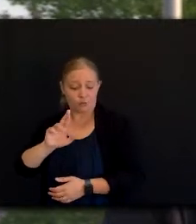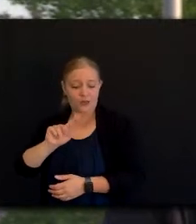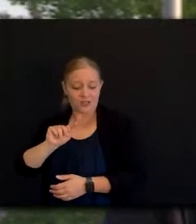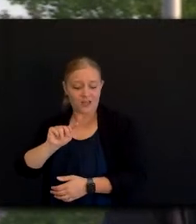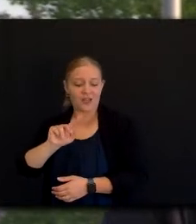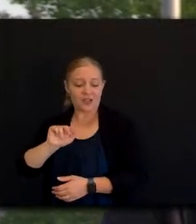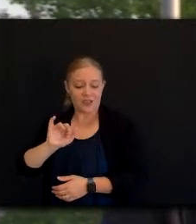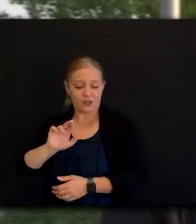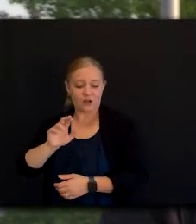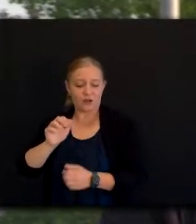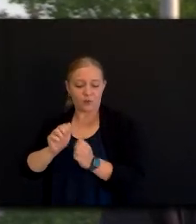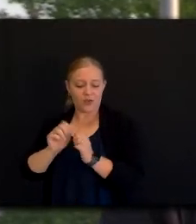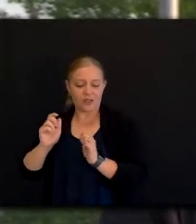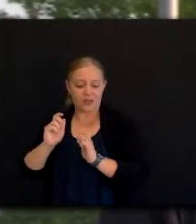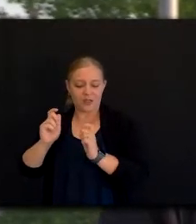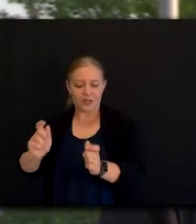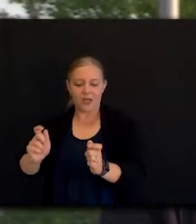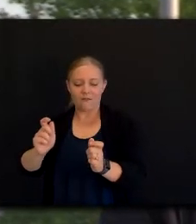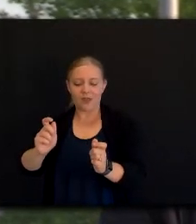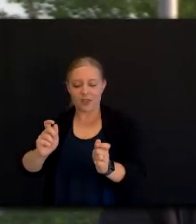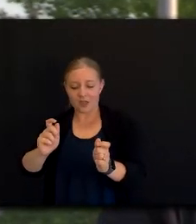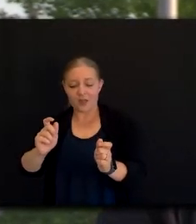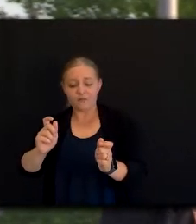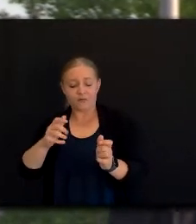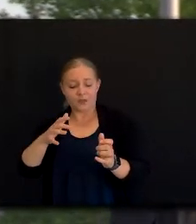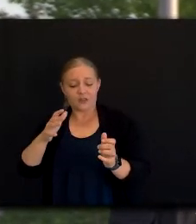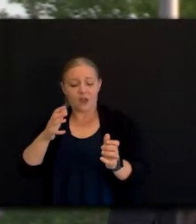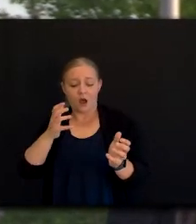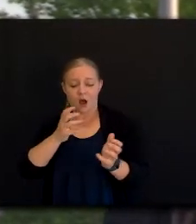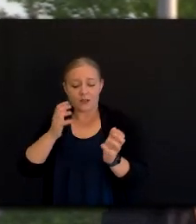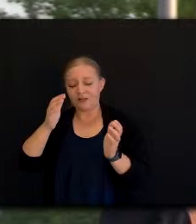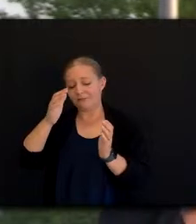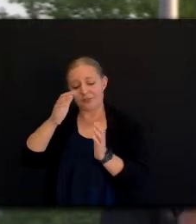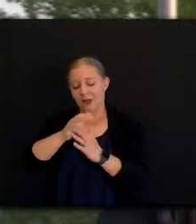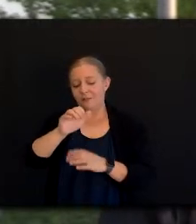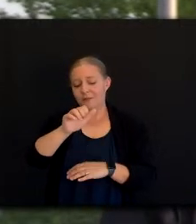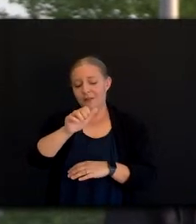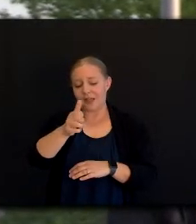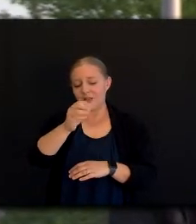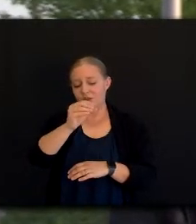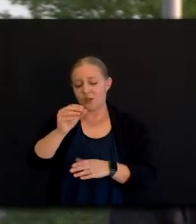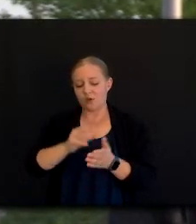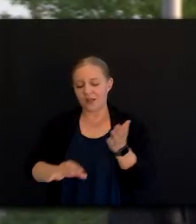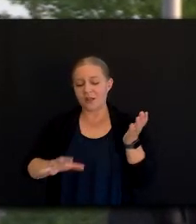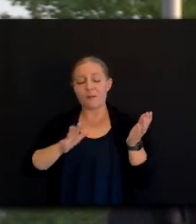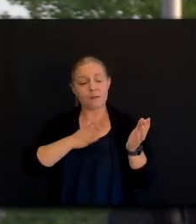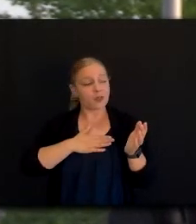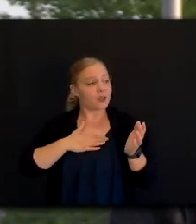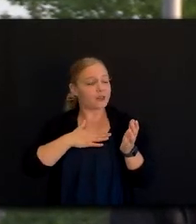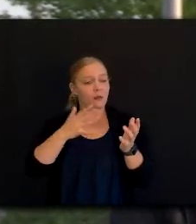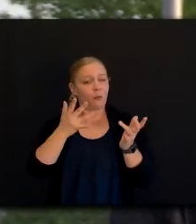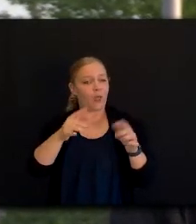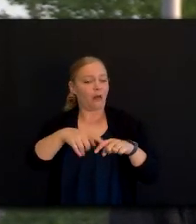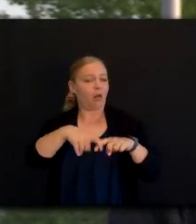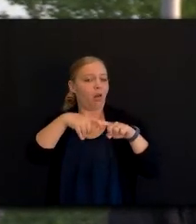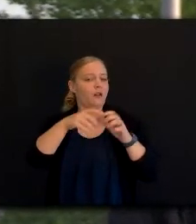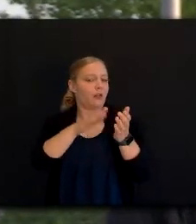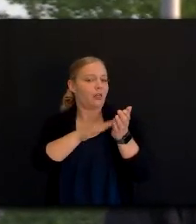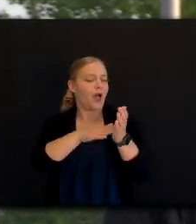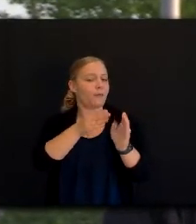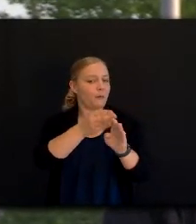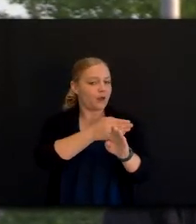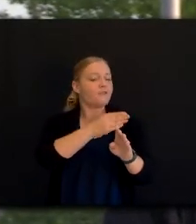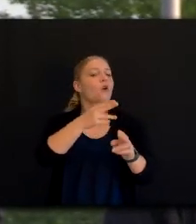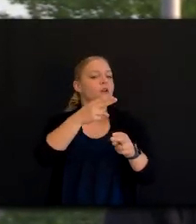outstanding achievement. Audience, please hold your applause until all of our top 10 students have been recognized. In